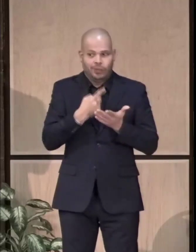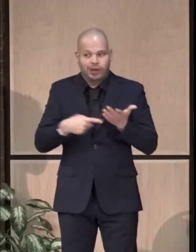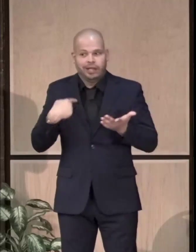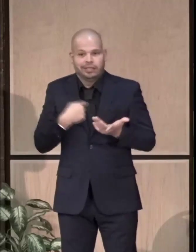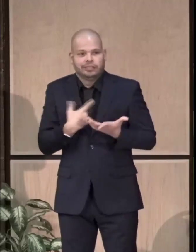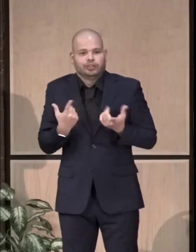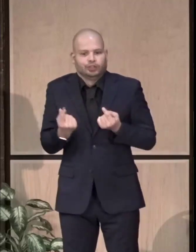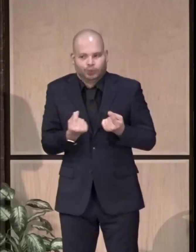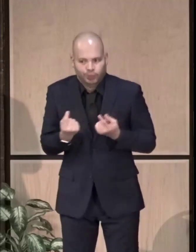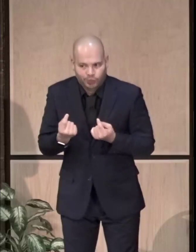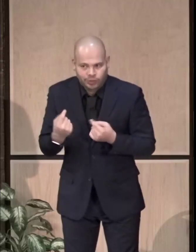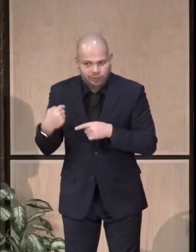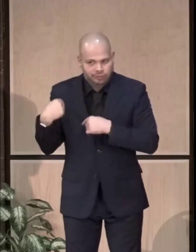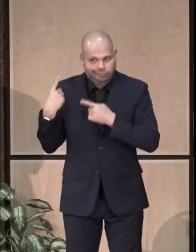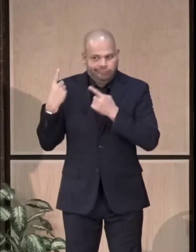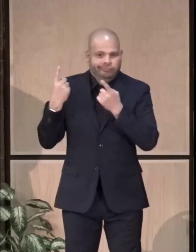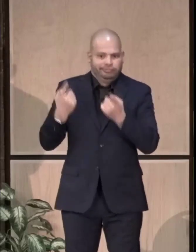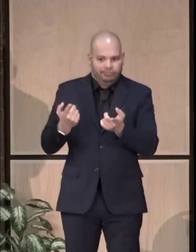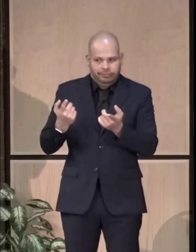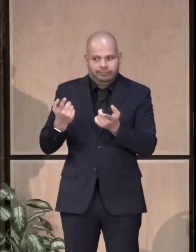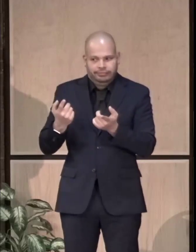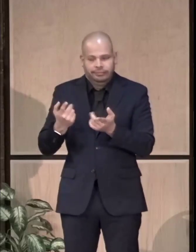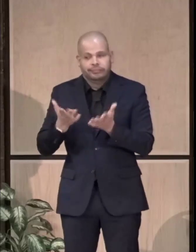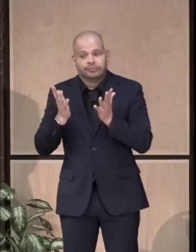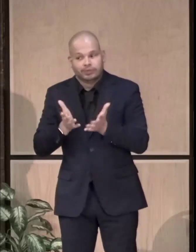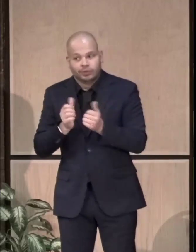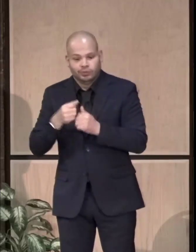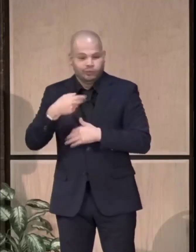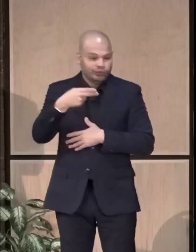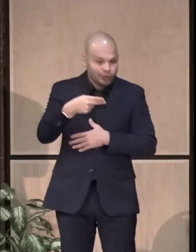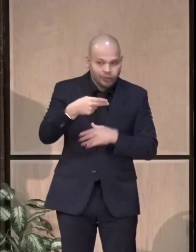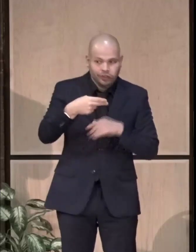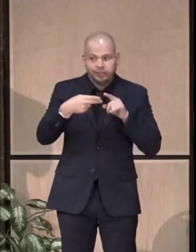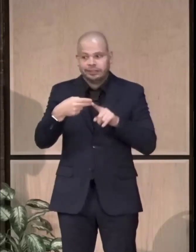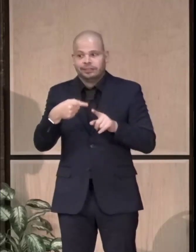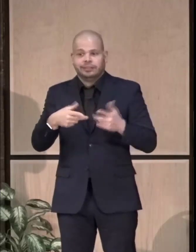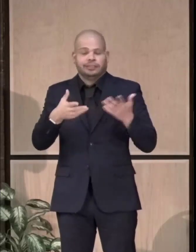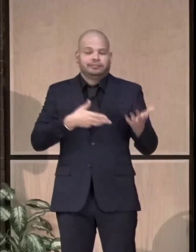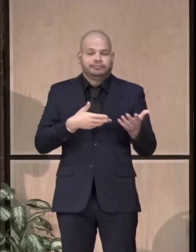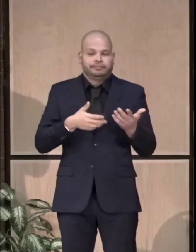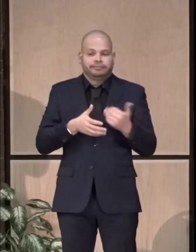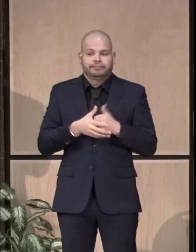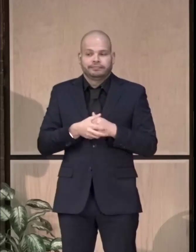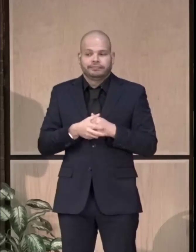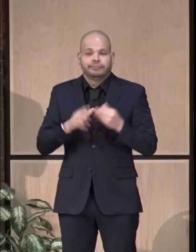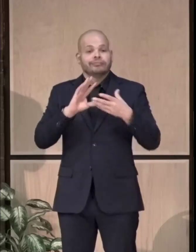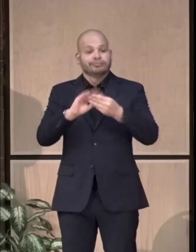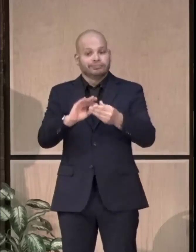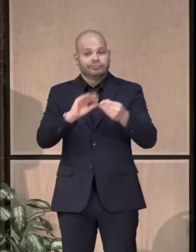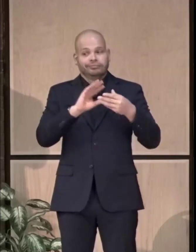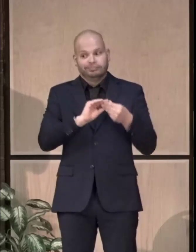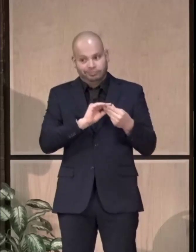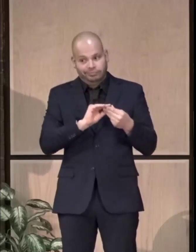meaning our, you know, first sergeant speaking with Sergeant Hodgson, and to provide some information about